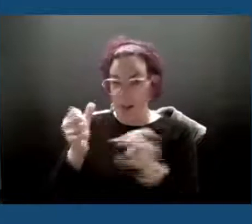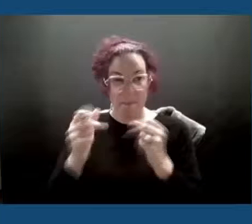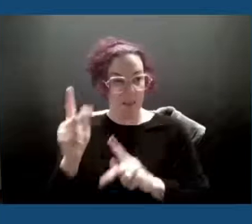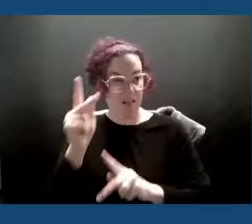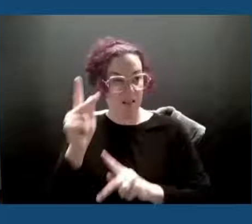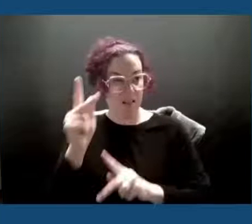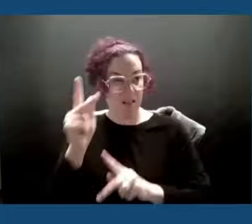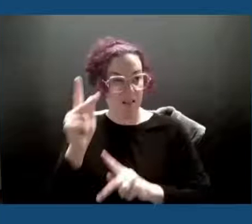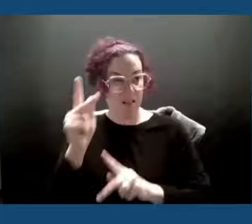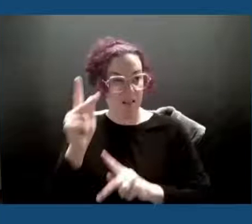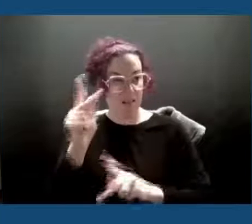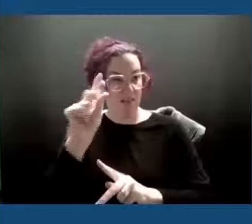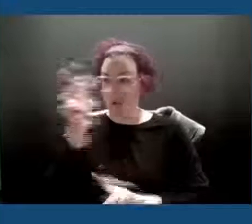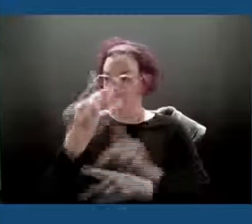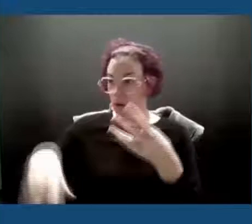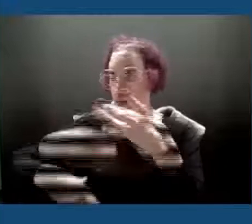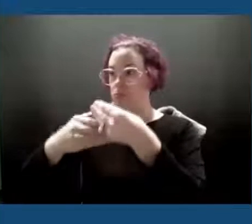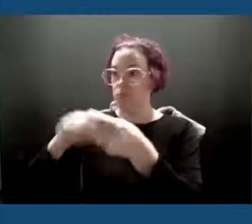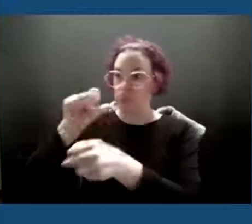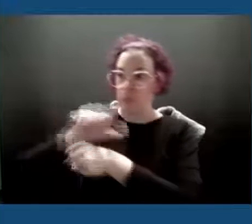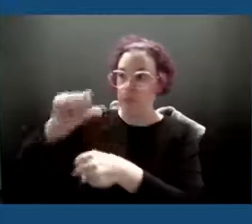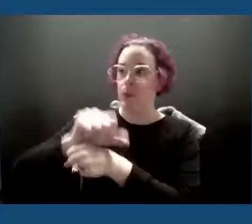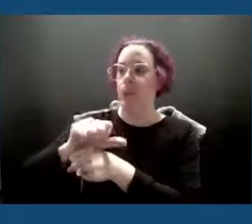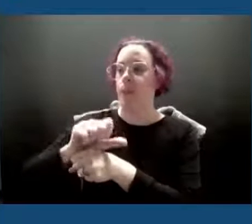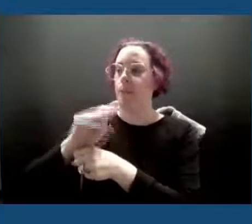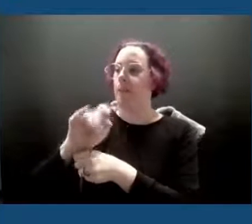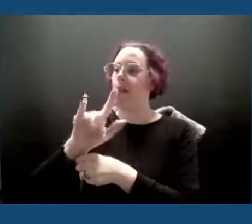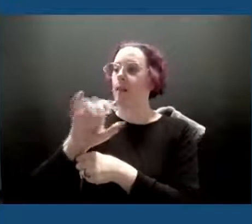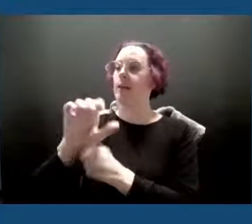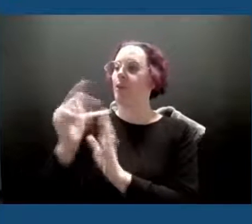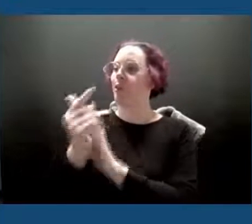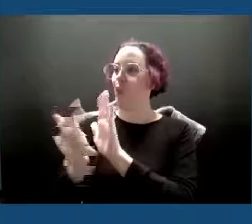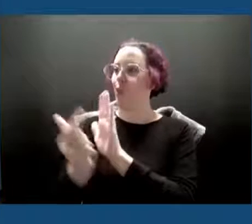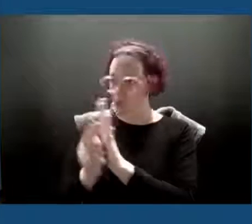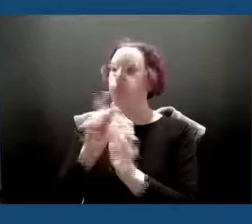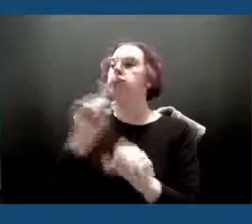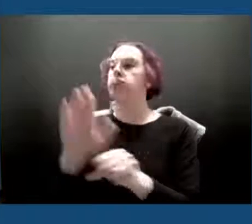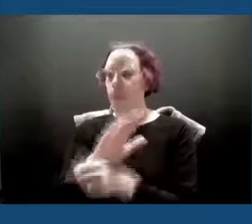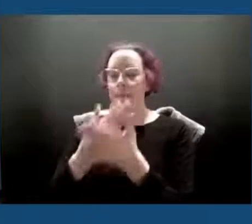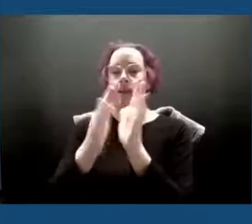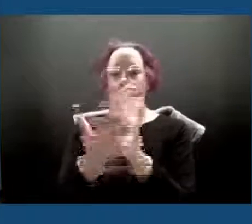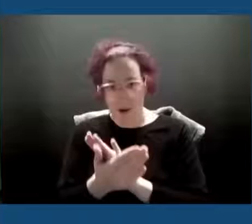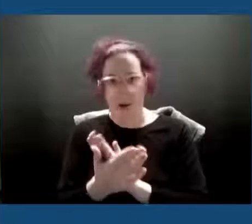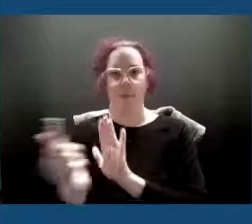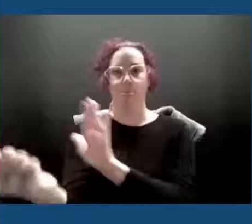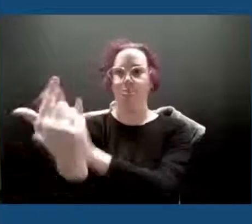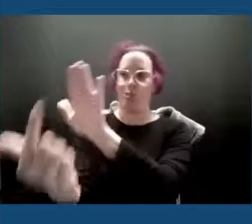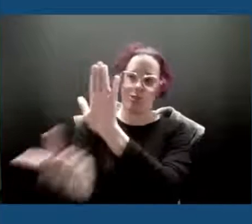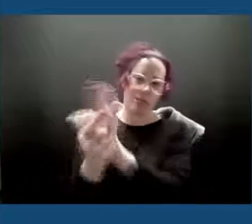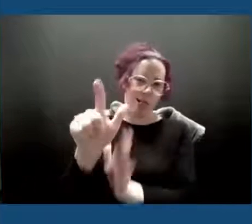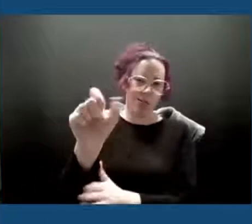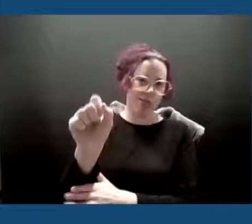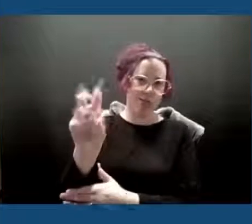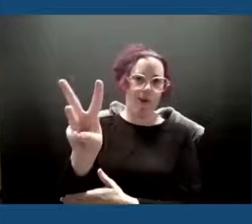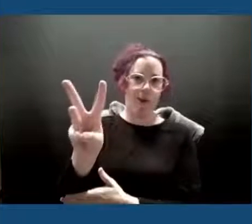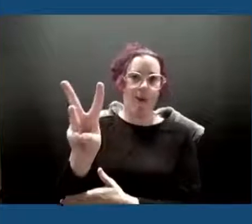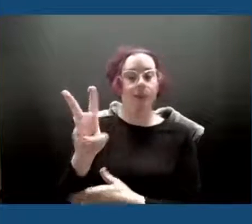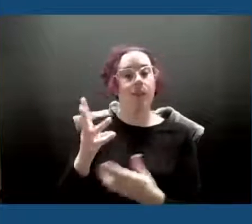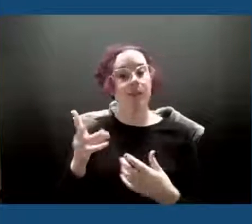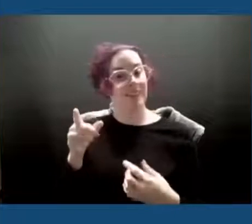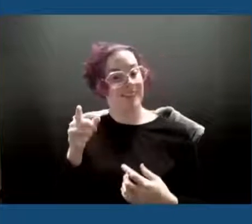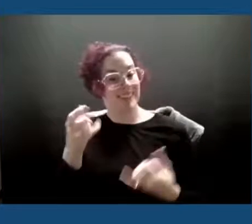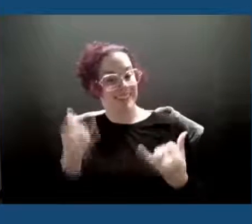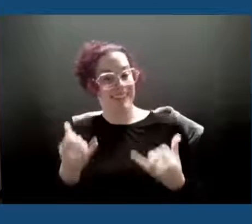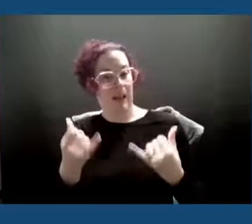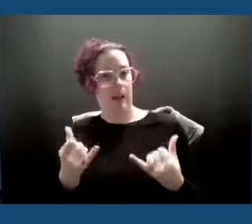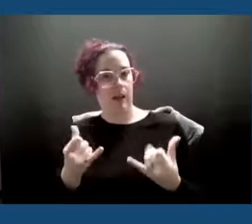will finally live up to its name and become law. This day would not have been possible without the